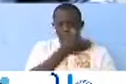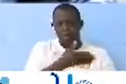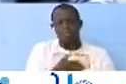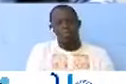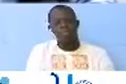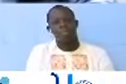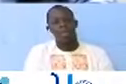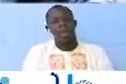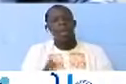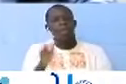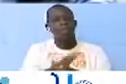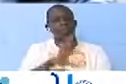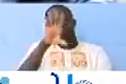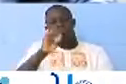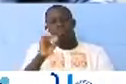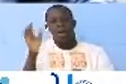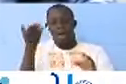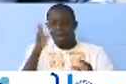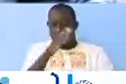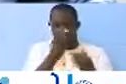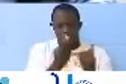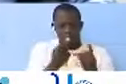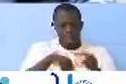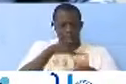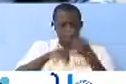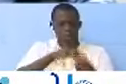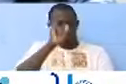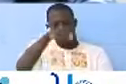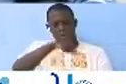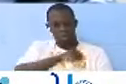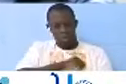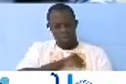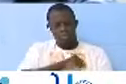there, before they do anything about your affairs,